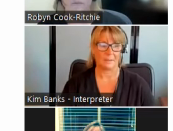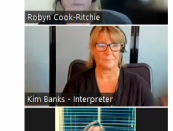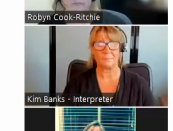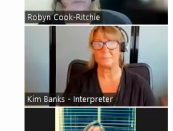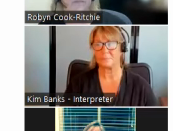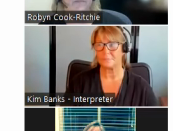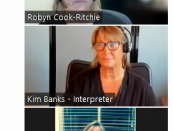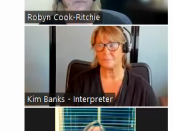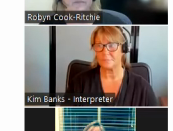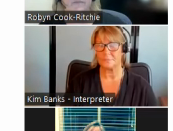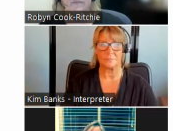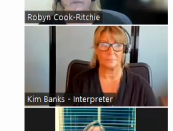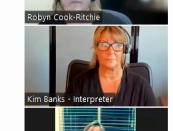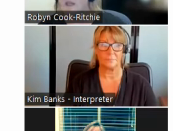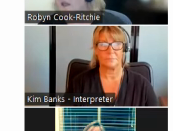okay.